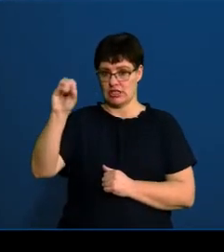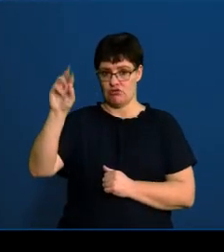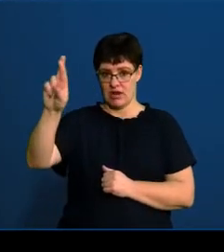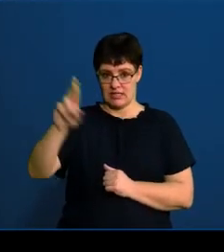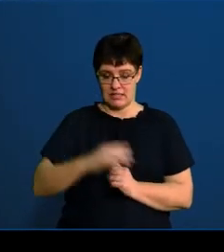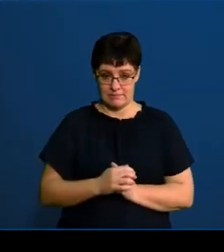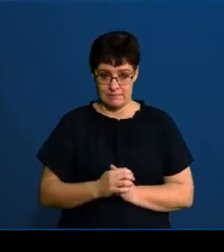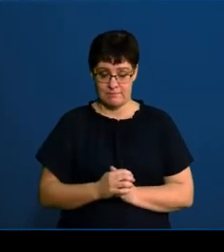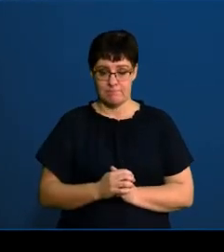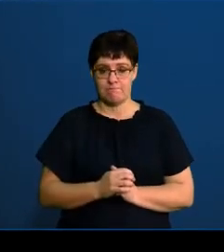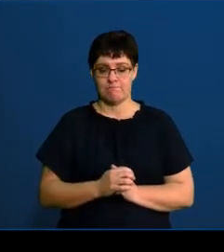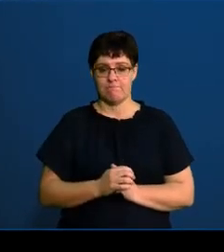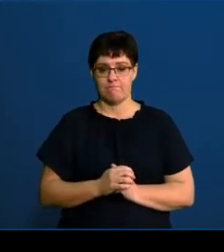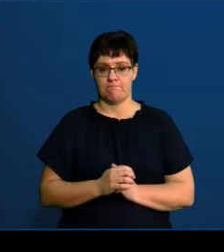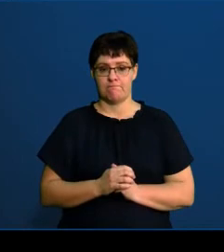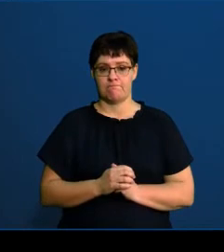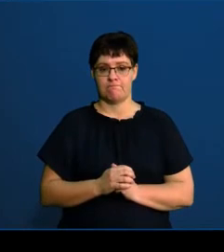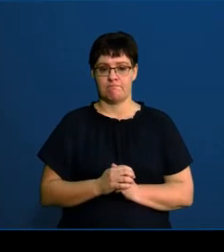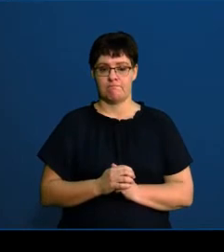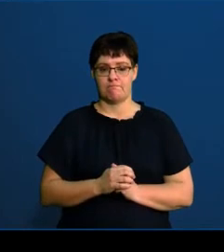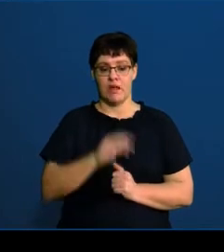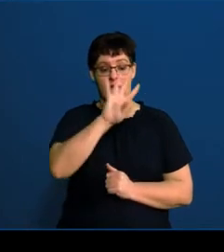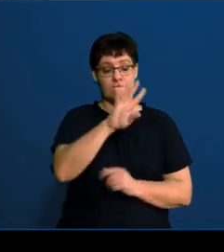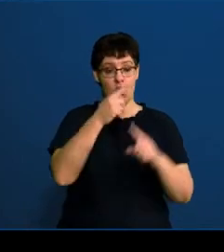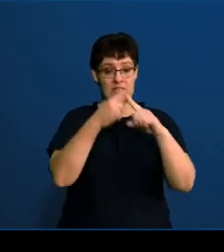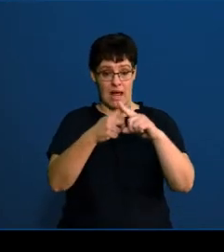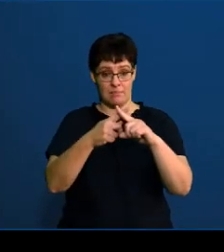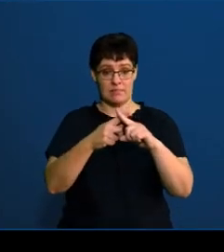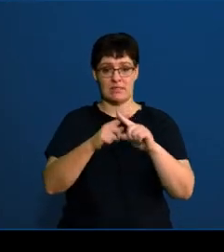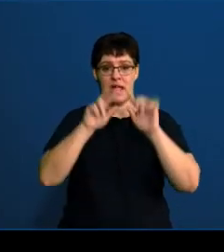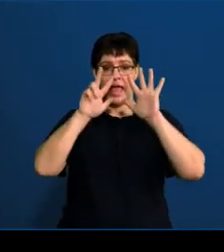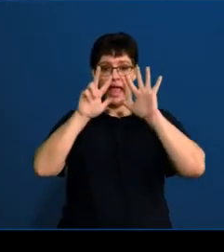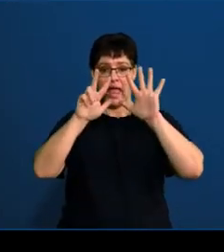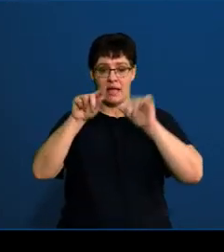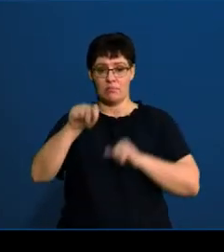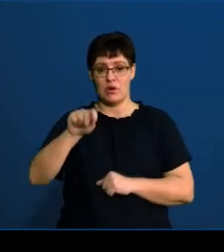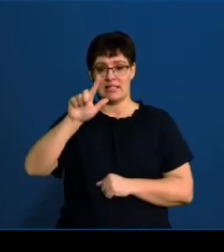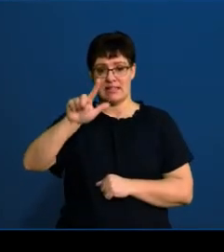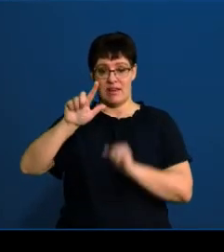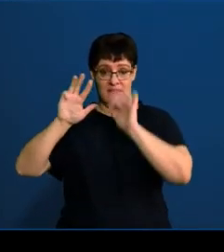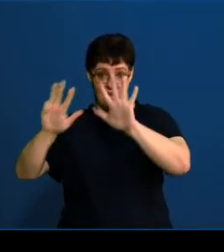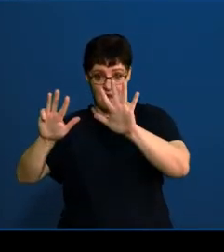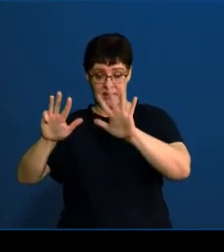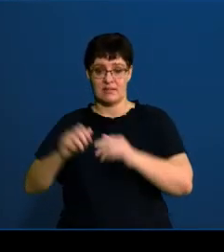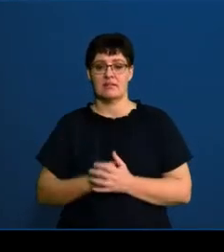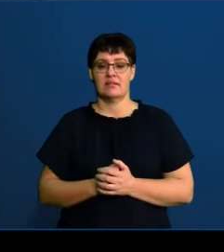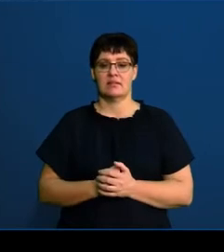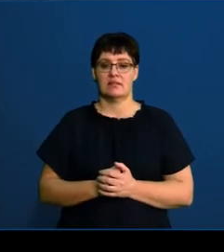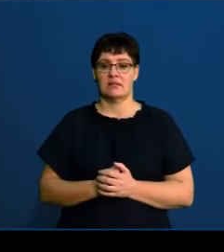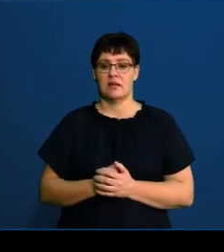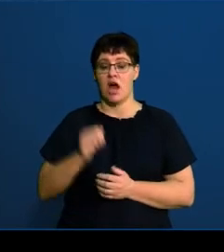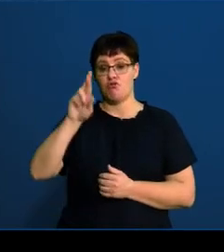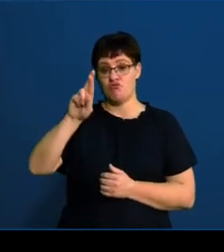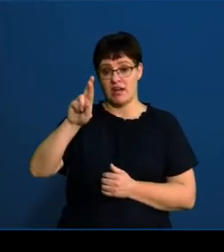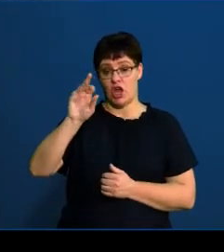30 rand. 4 times R8.79. is